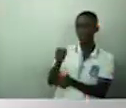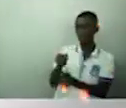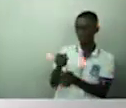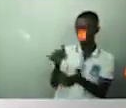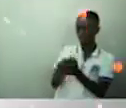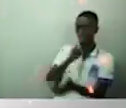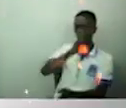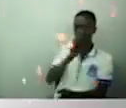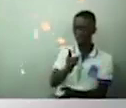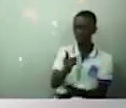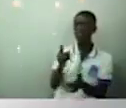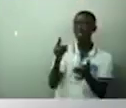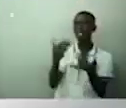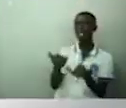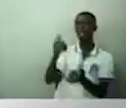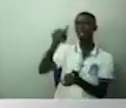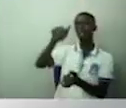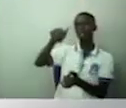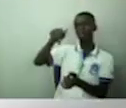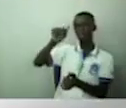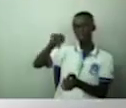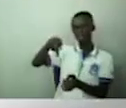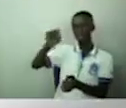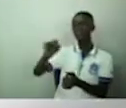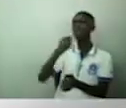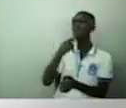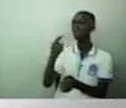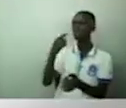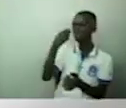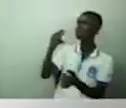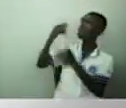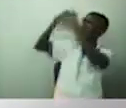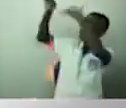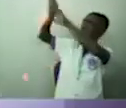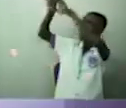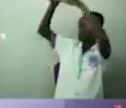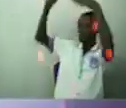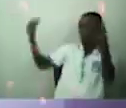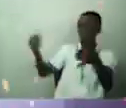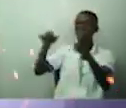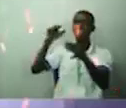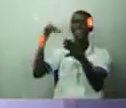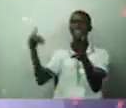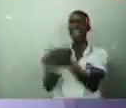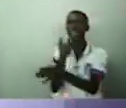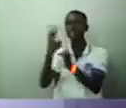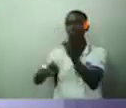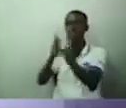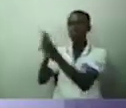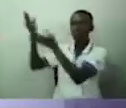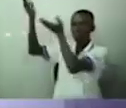prophet, he said, I saw that the heavens were open and the city was coming from